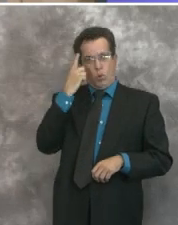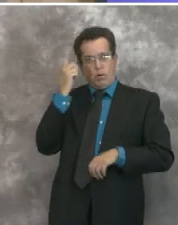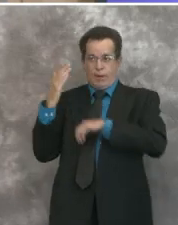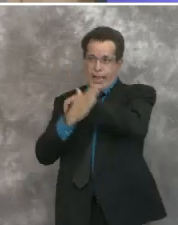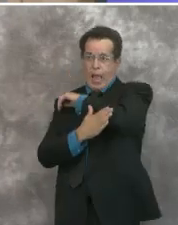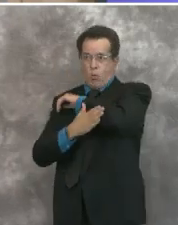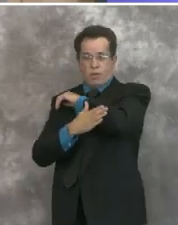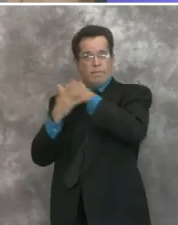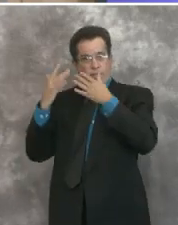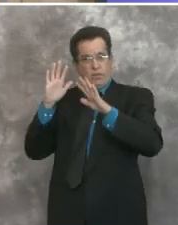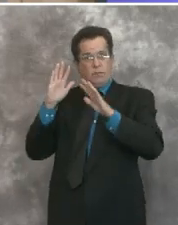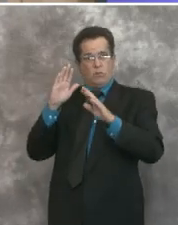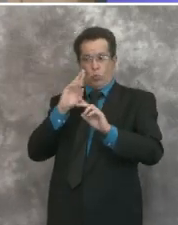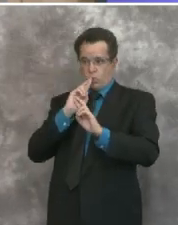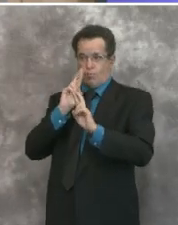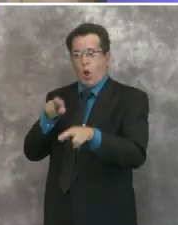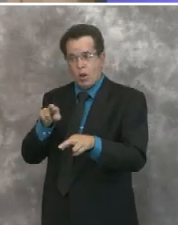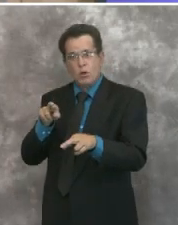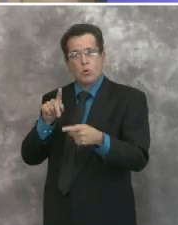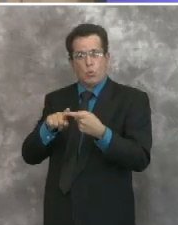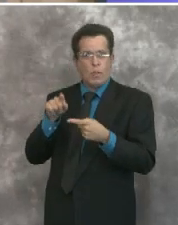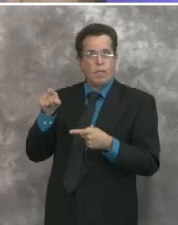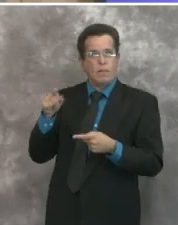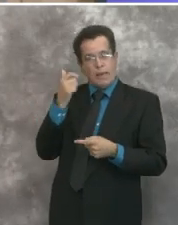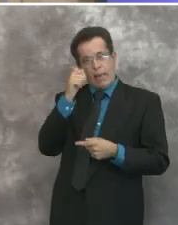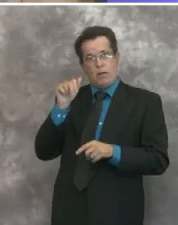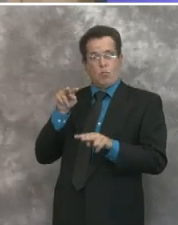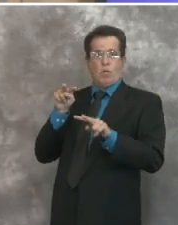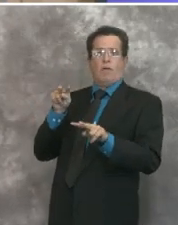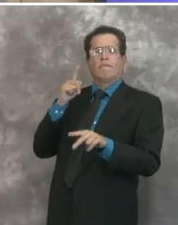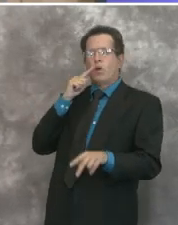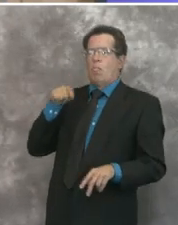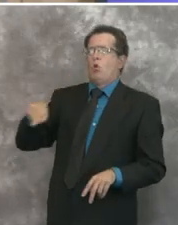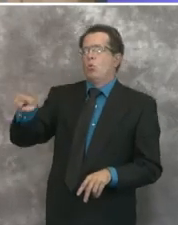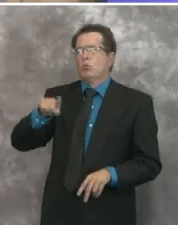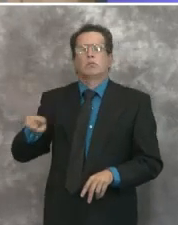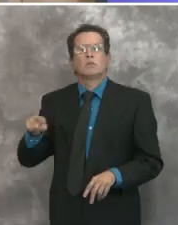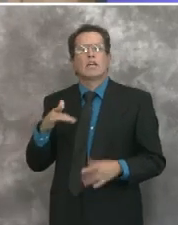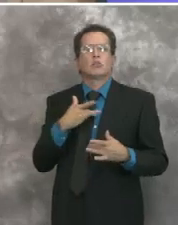has responded to those complaints and any steps are taking to address those concerns.